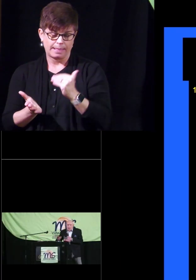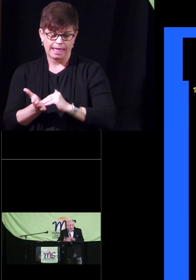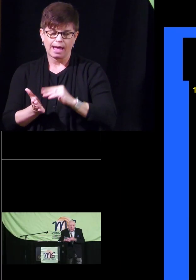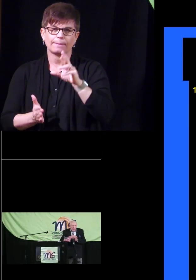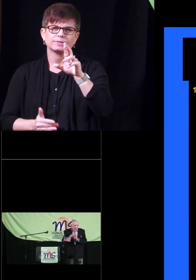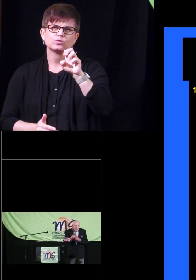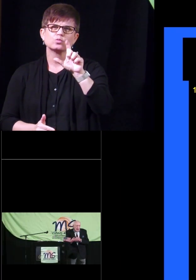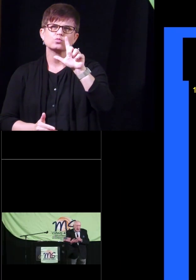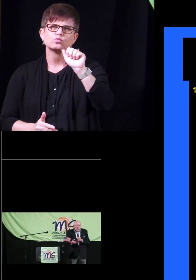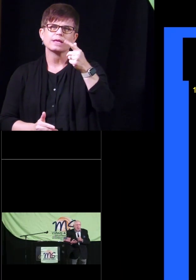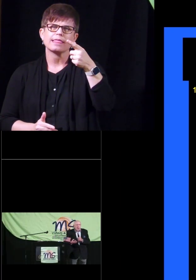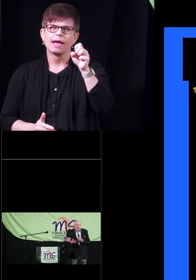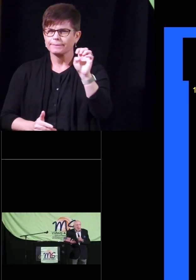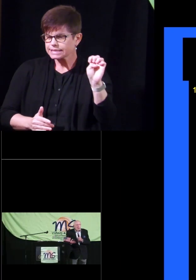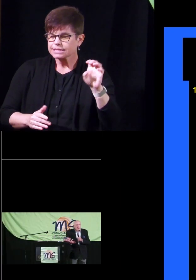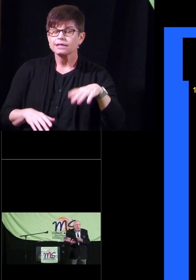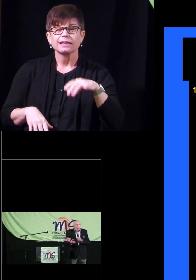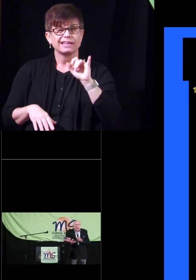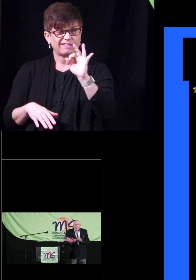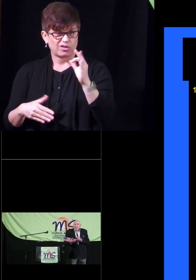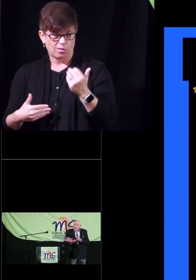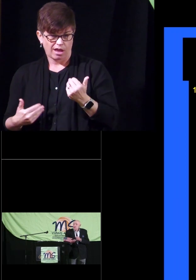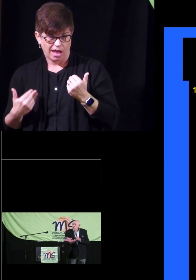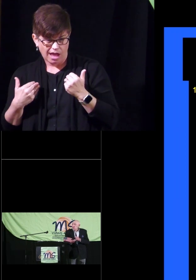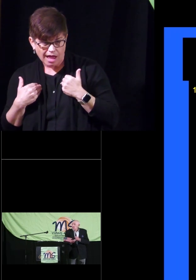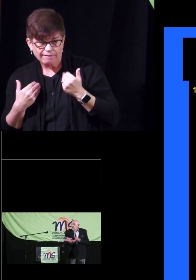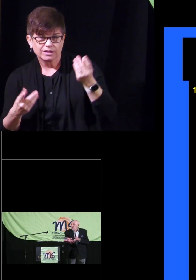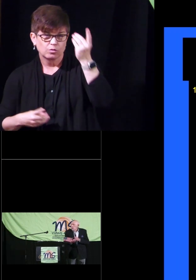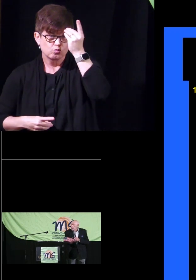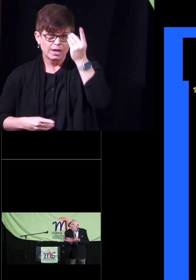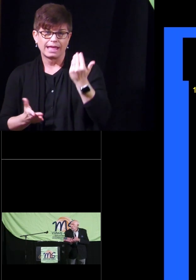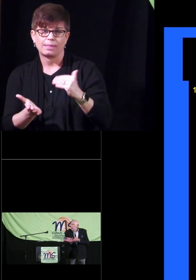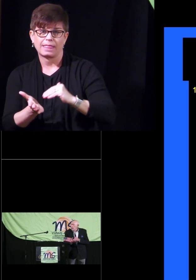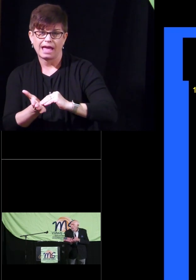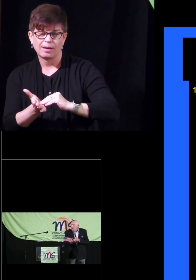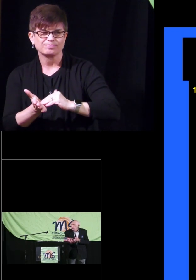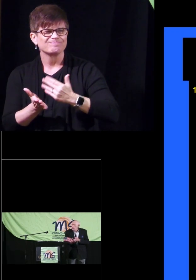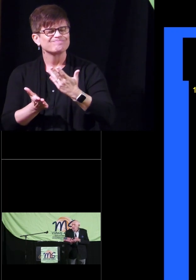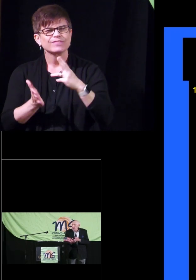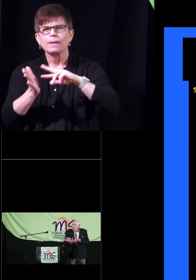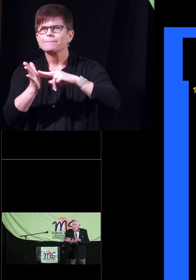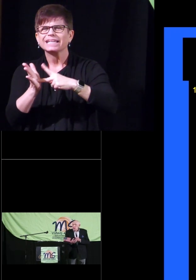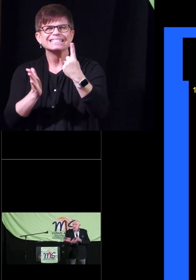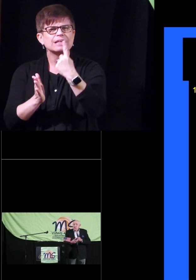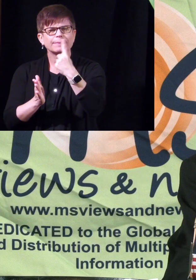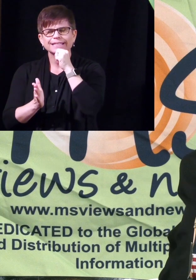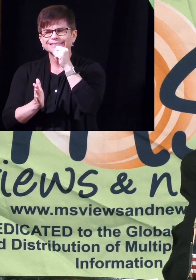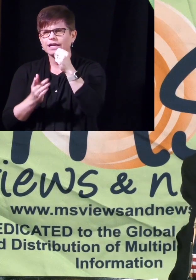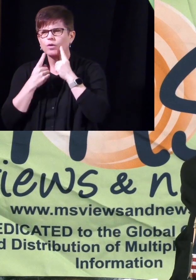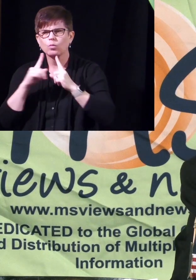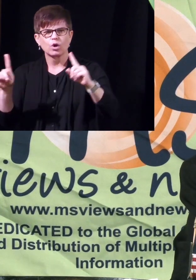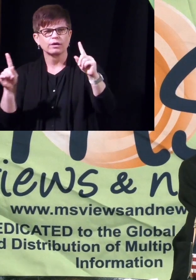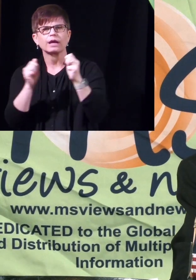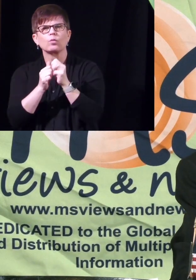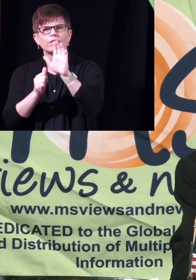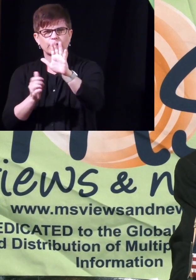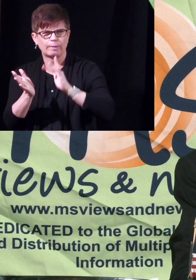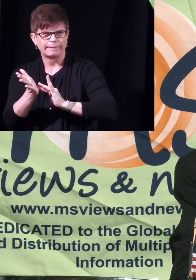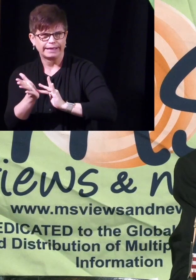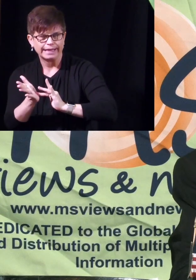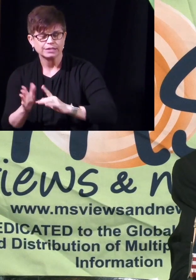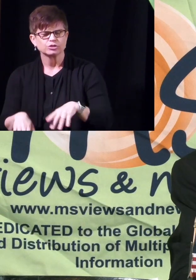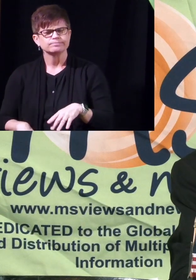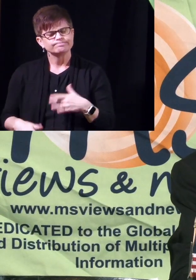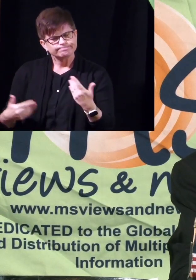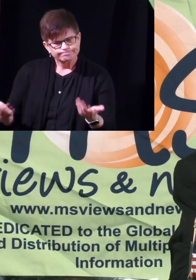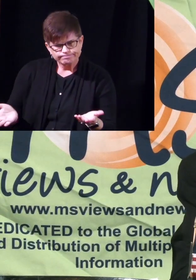there. If you have a relapse, it implies that there's something not working with your medication. So it triggers off on us, what is the